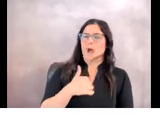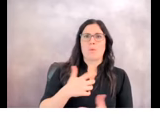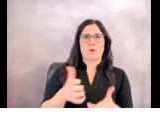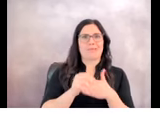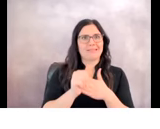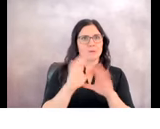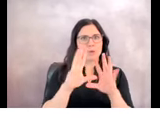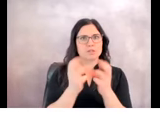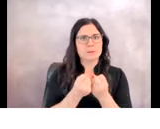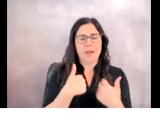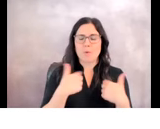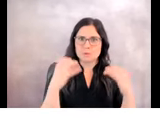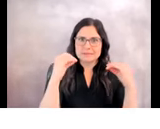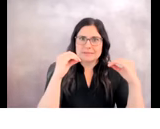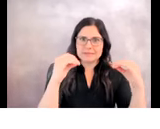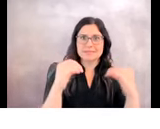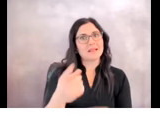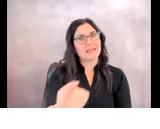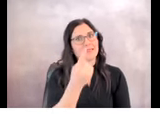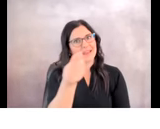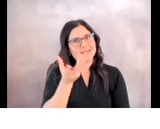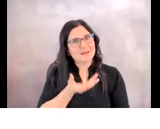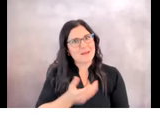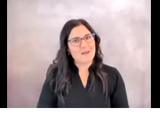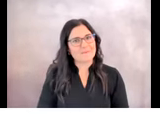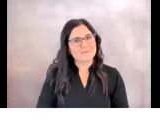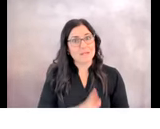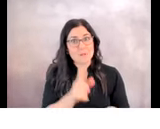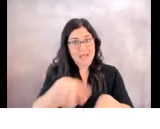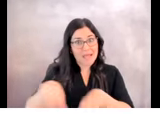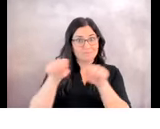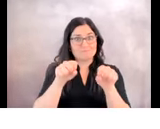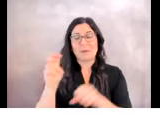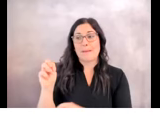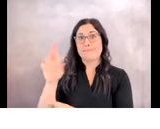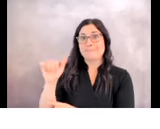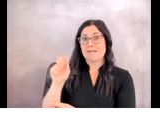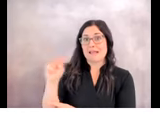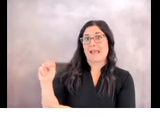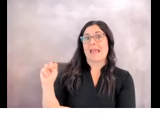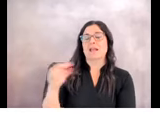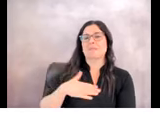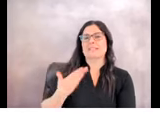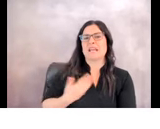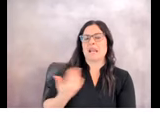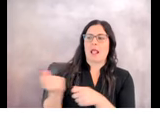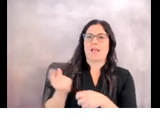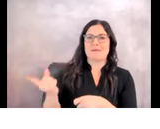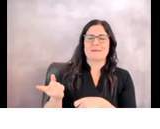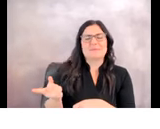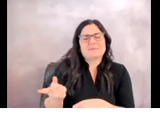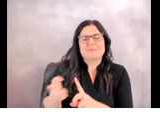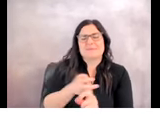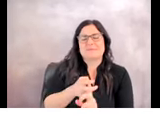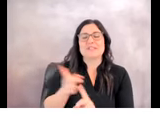these, come see us, because Marianne's already a little upset that I roped her into this, but she's the